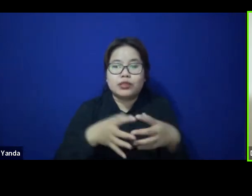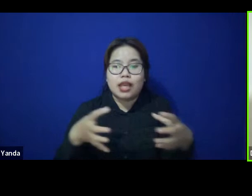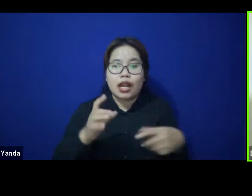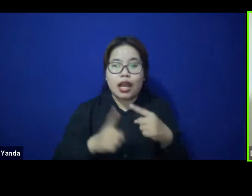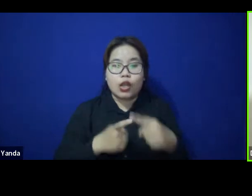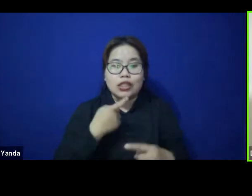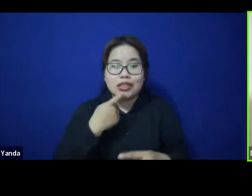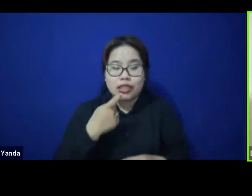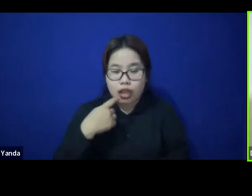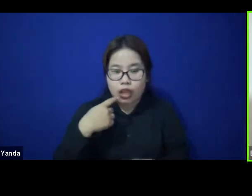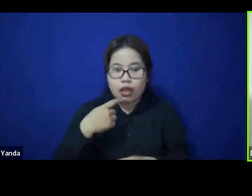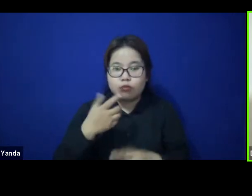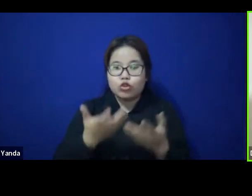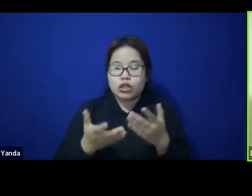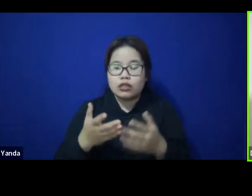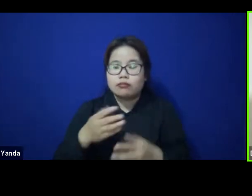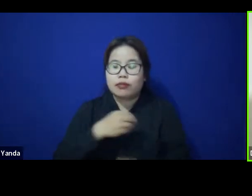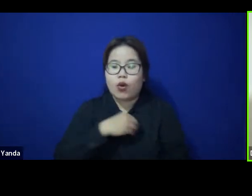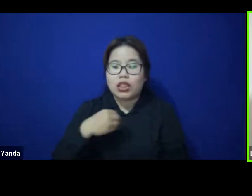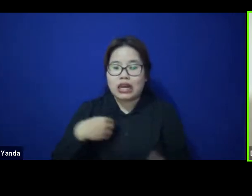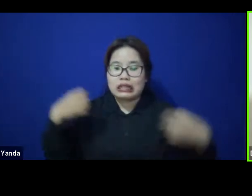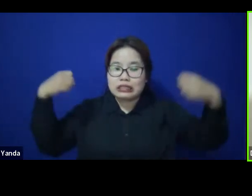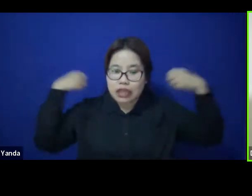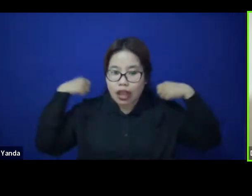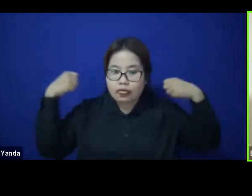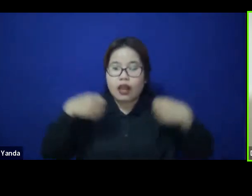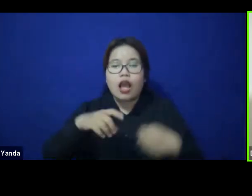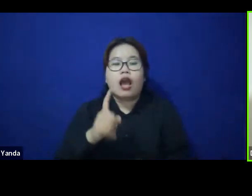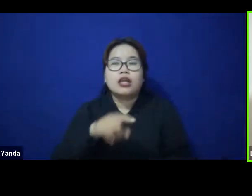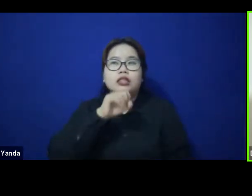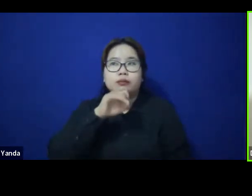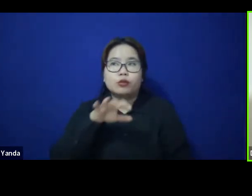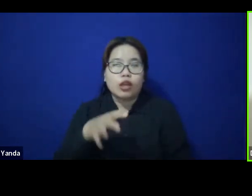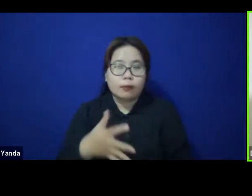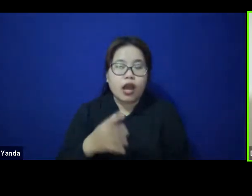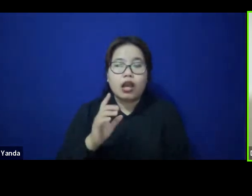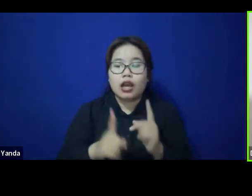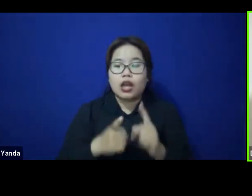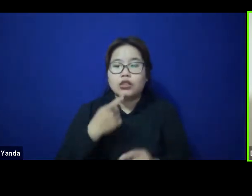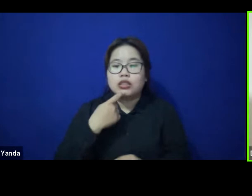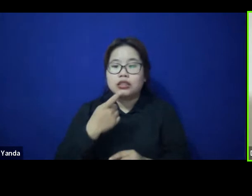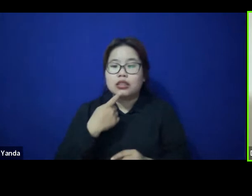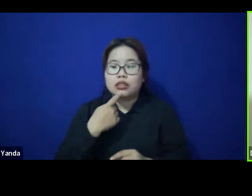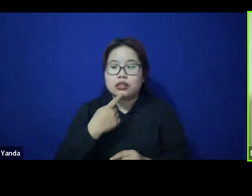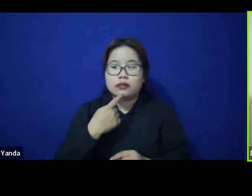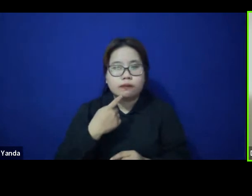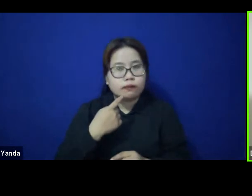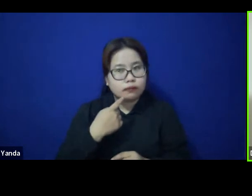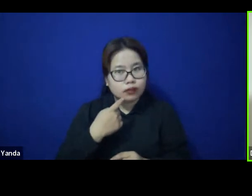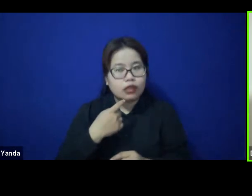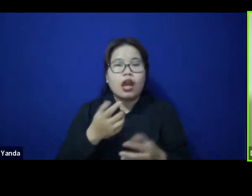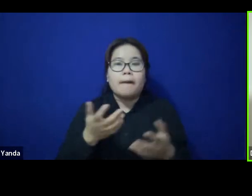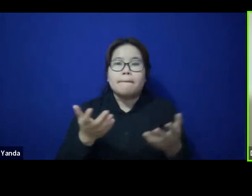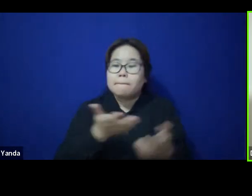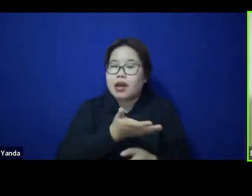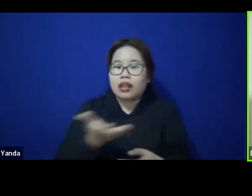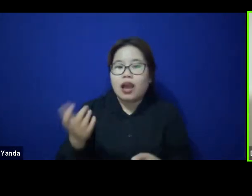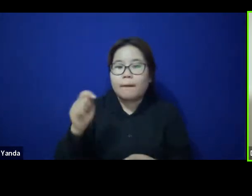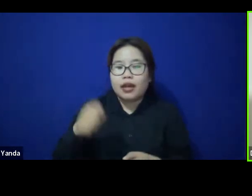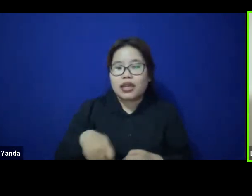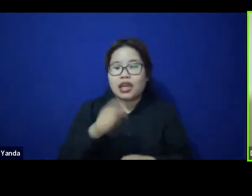Australia has what we call the Deadly Discrimination Campaign. And they're using that term to underline